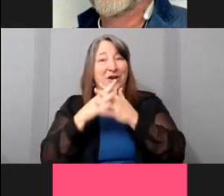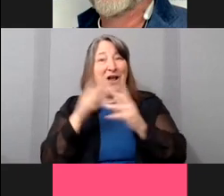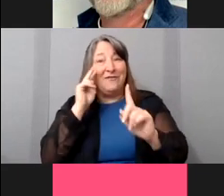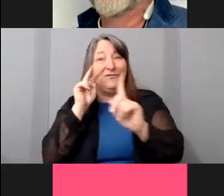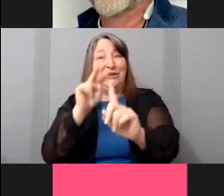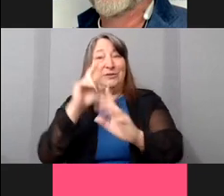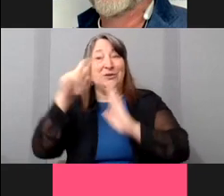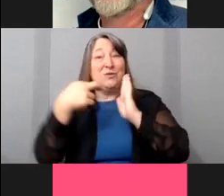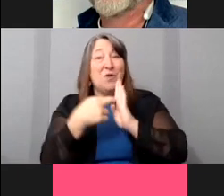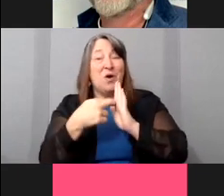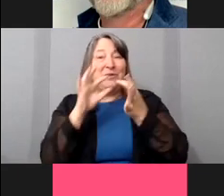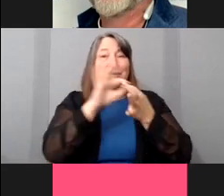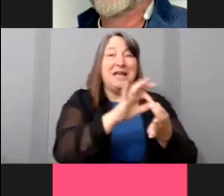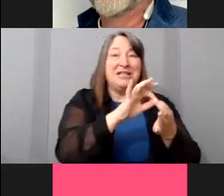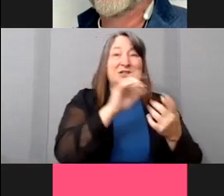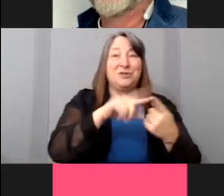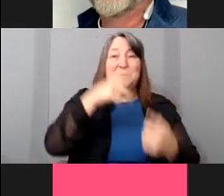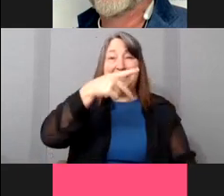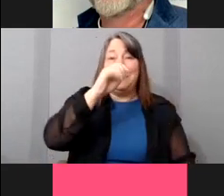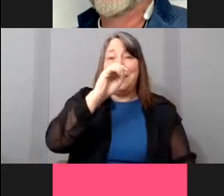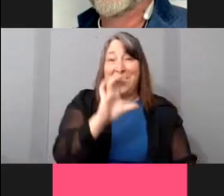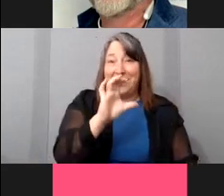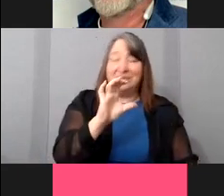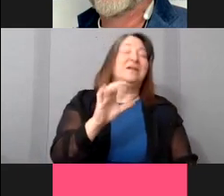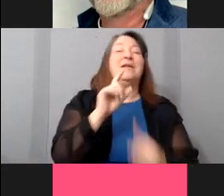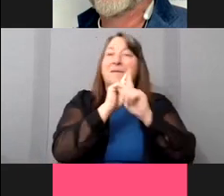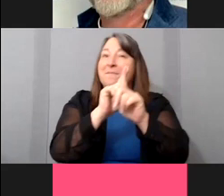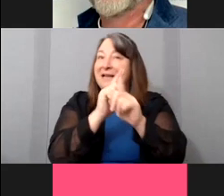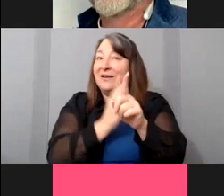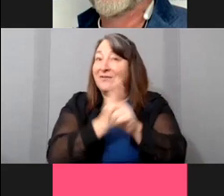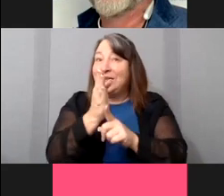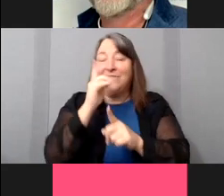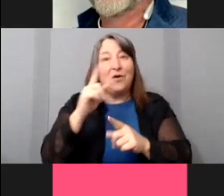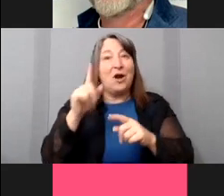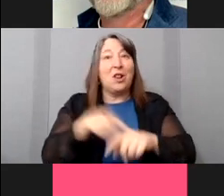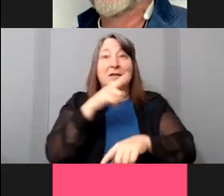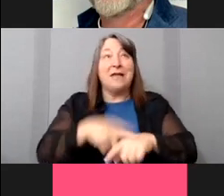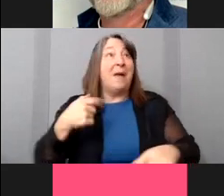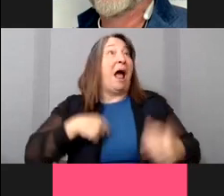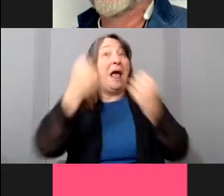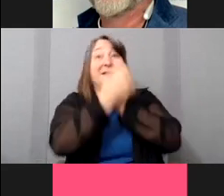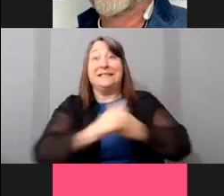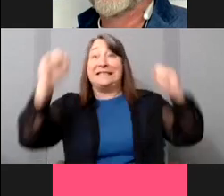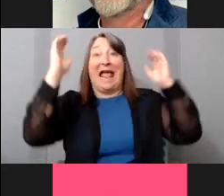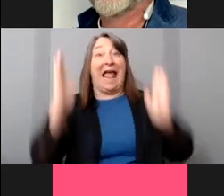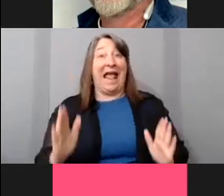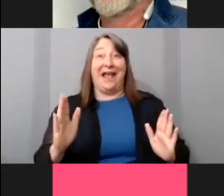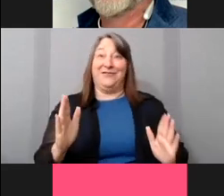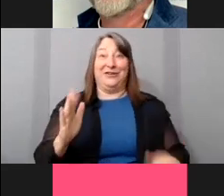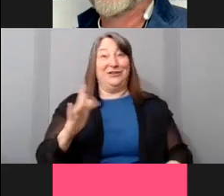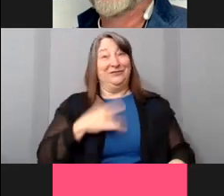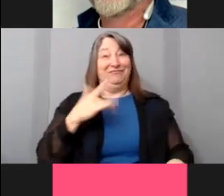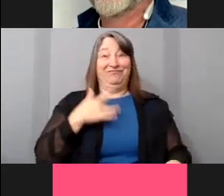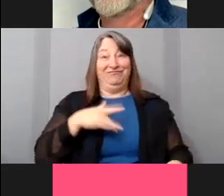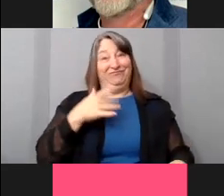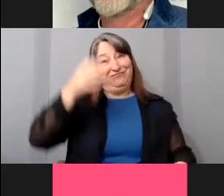think, the mentoring field for a long time had a bit of a savior syndrome complex going where, it was like, we're